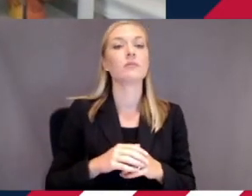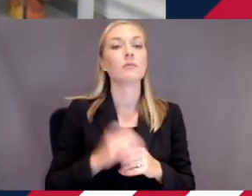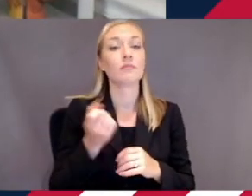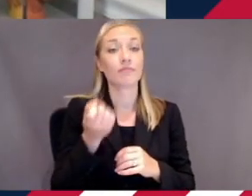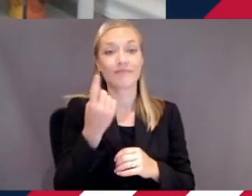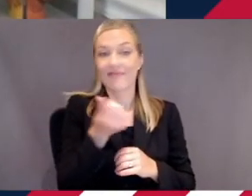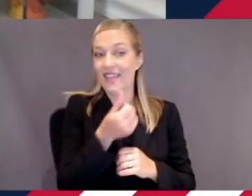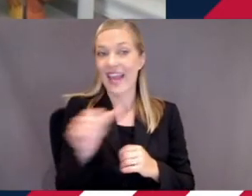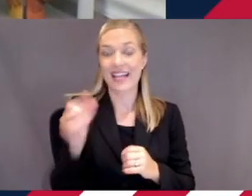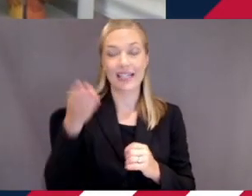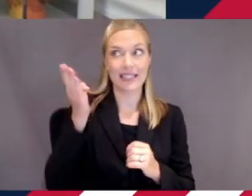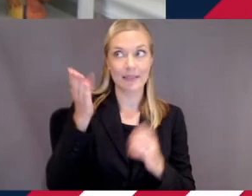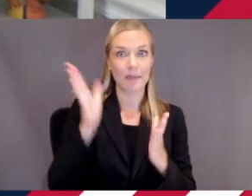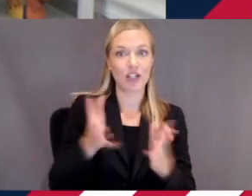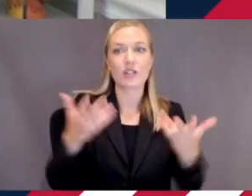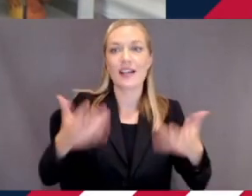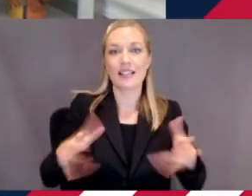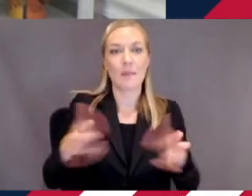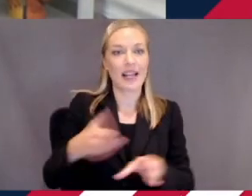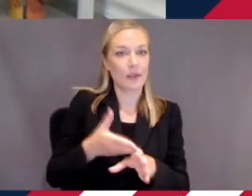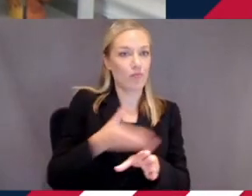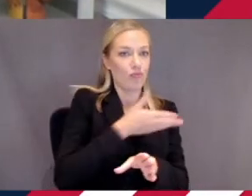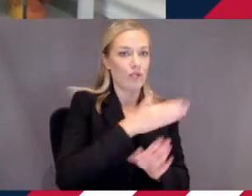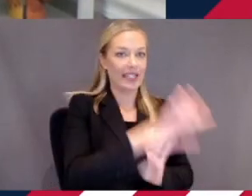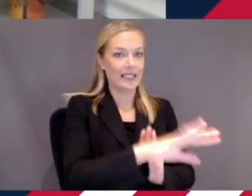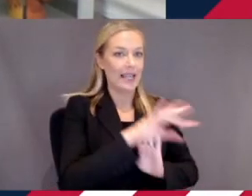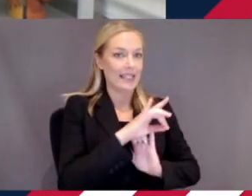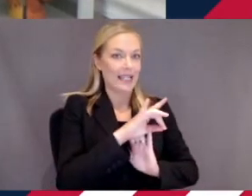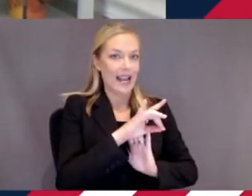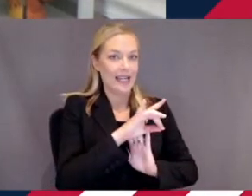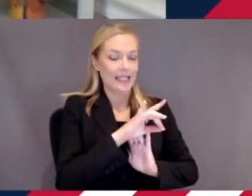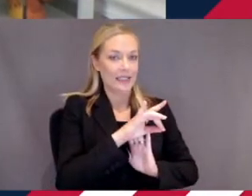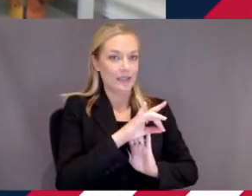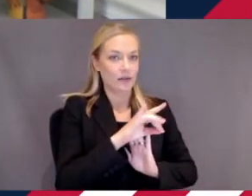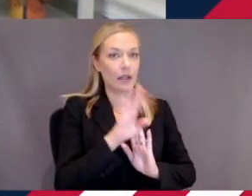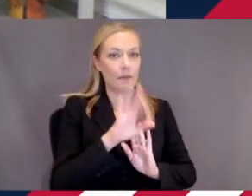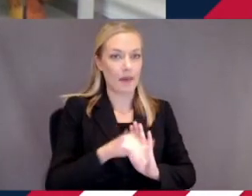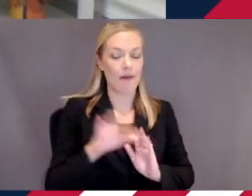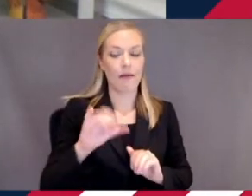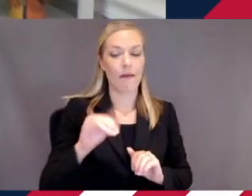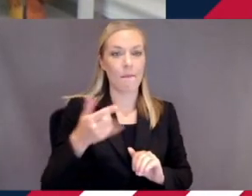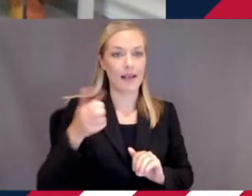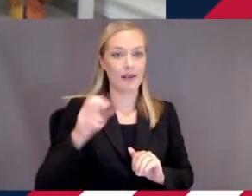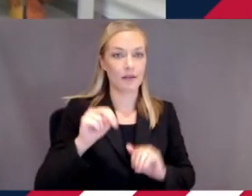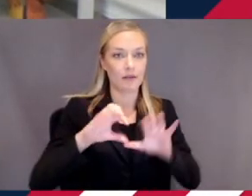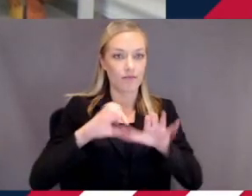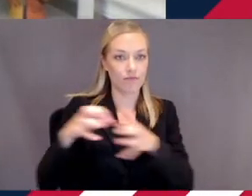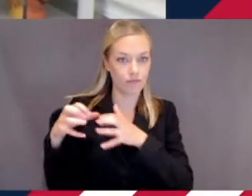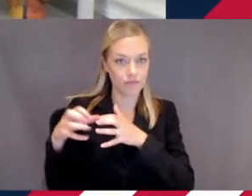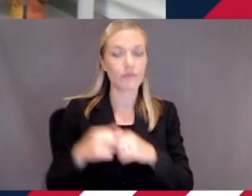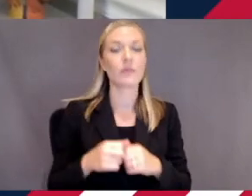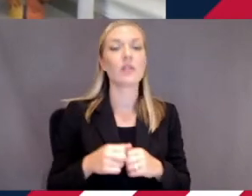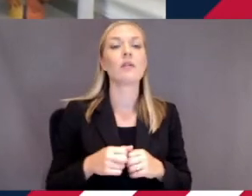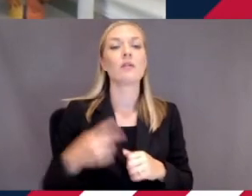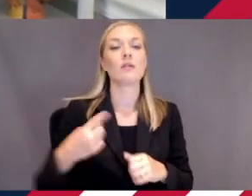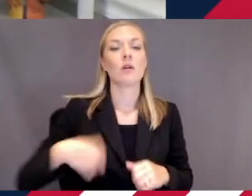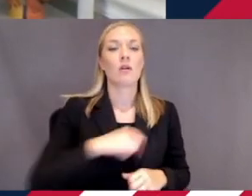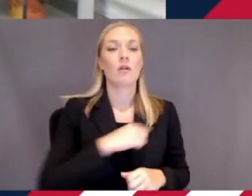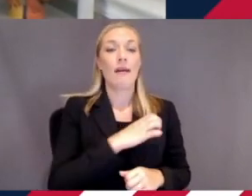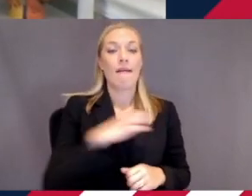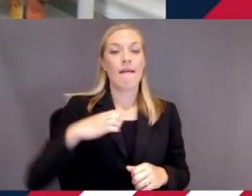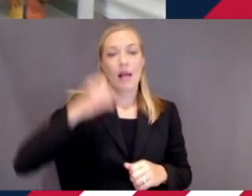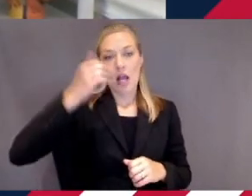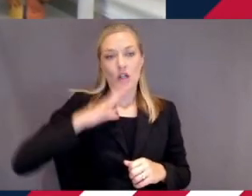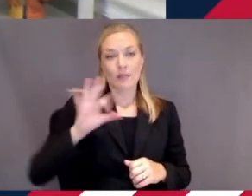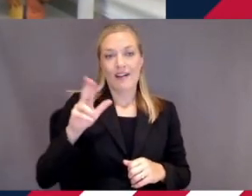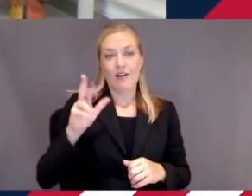by the campaigns. Congressman Frank and I will call on the speakers that have been pre-designated by the campaigns on